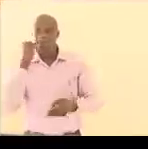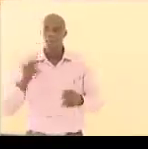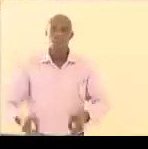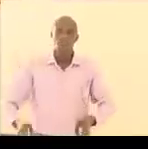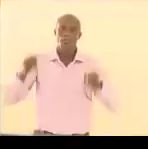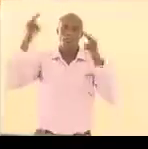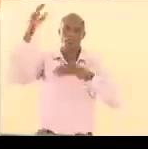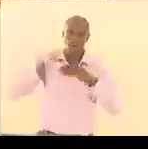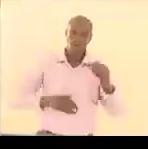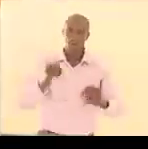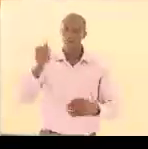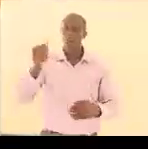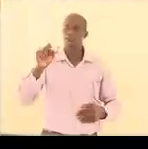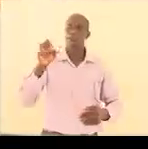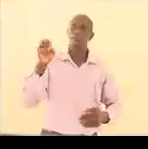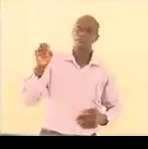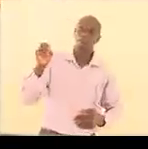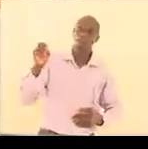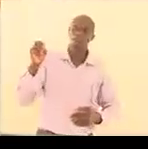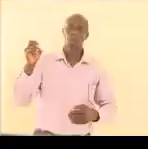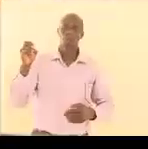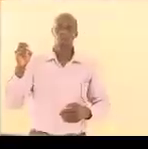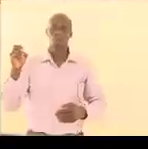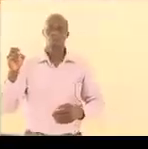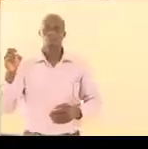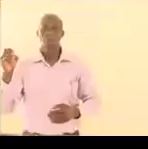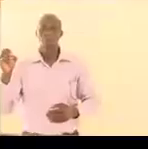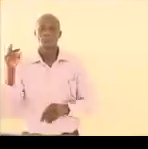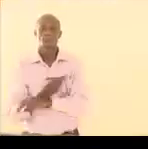is higher than Aso Zuma Rock.